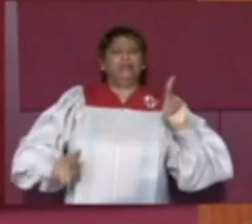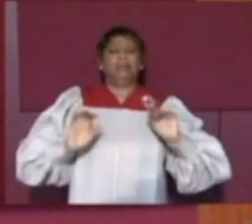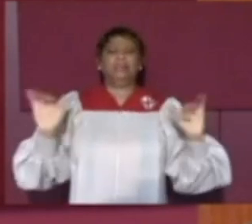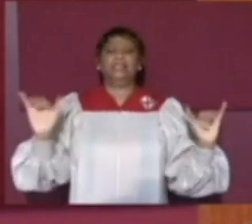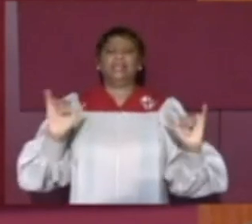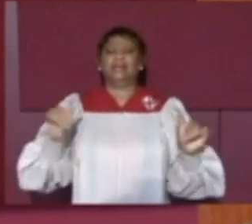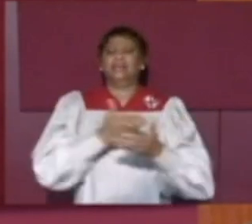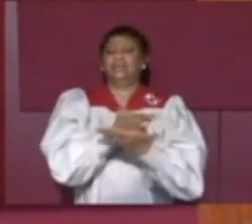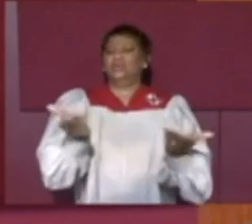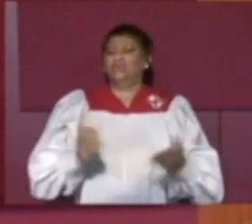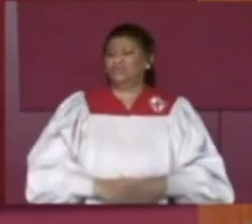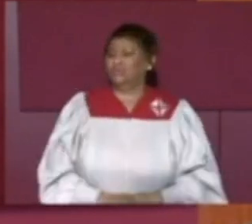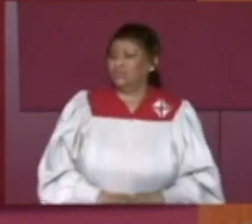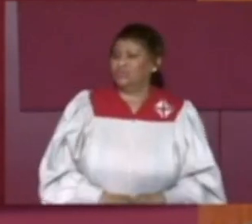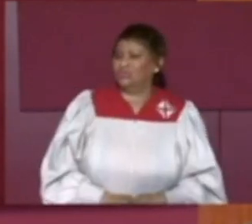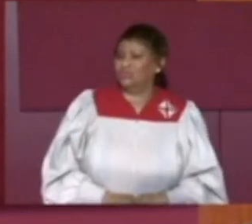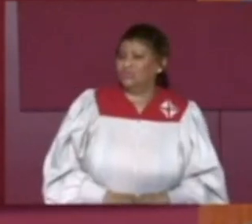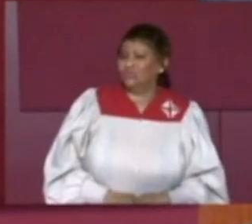you do.